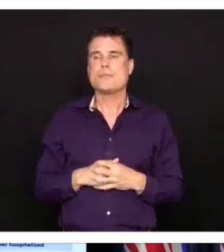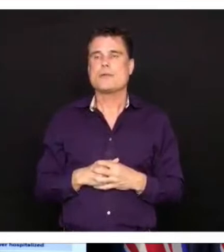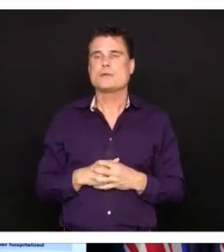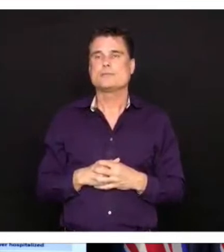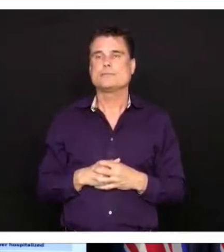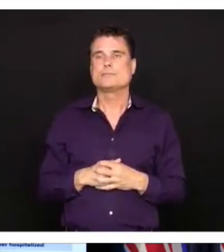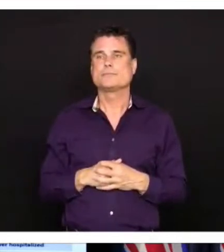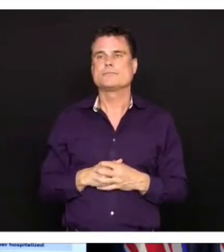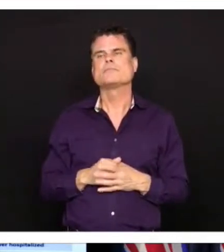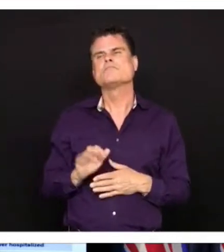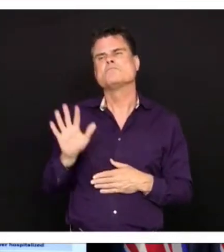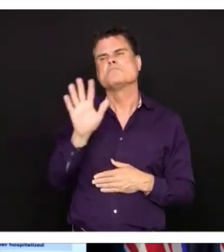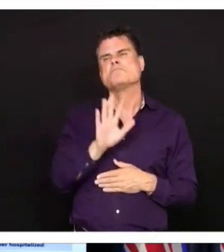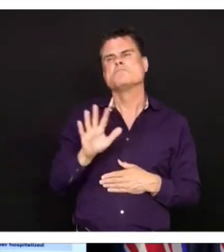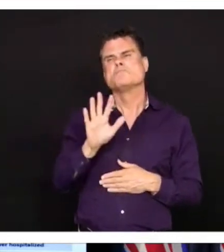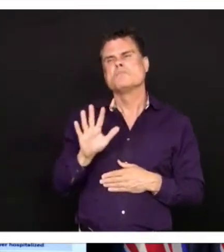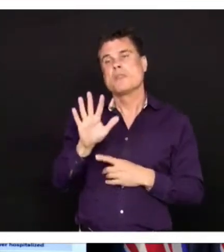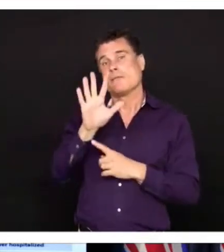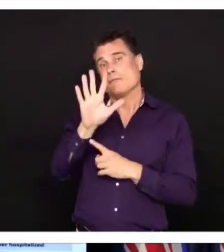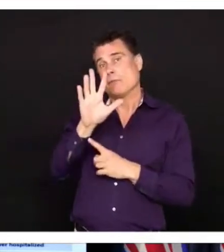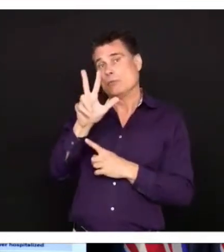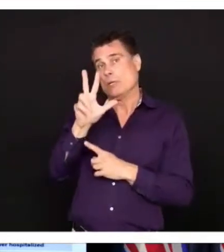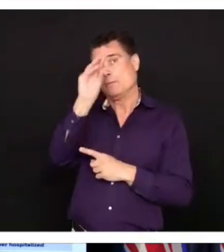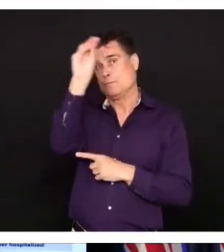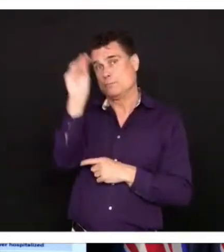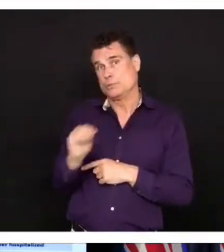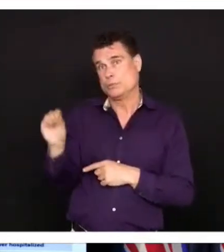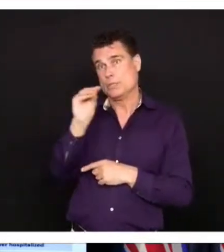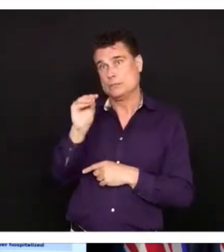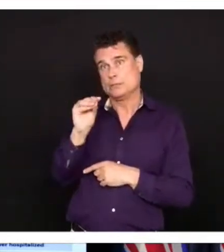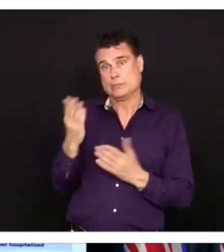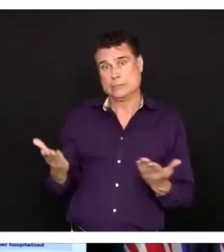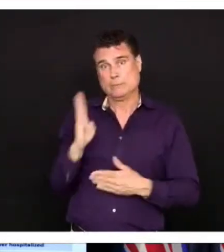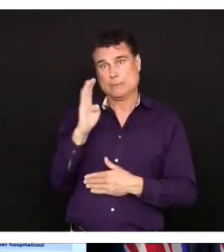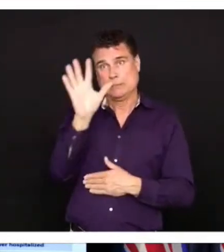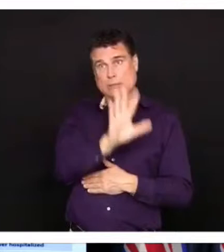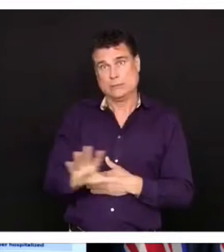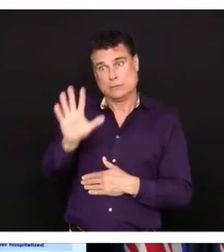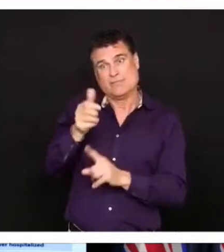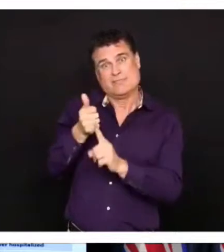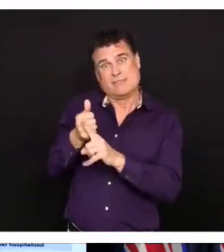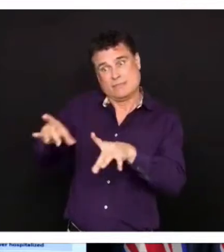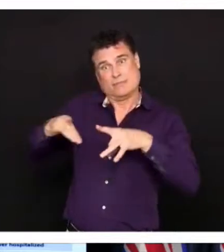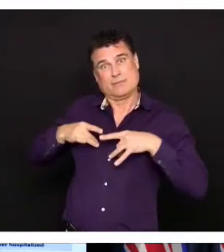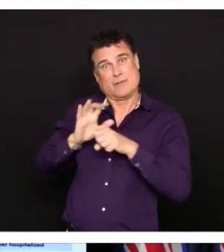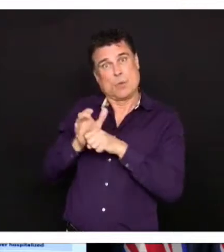this also reflects the fact that we have been testing in